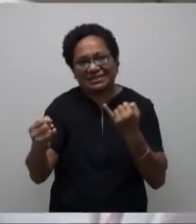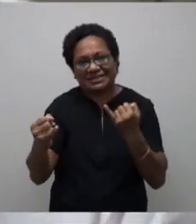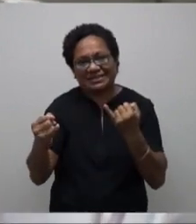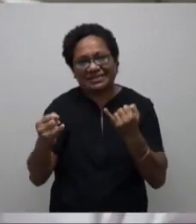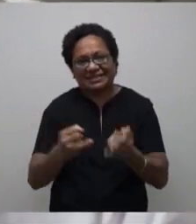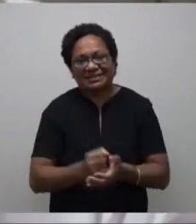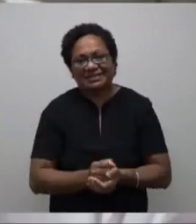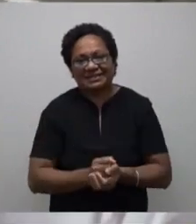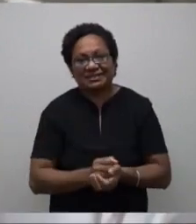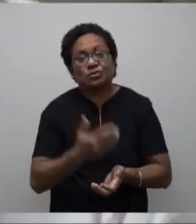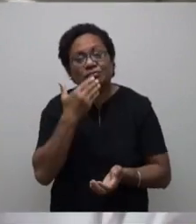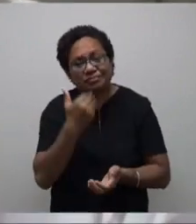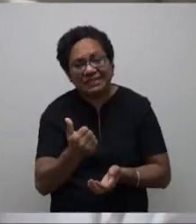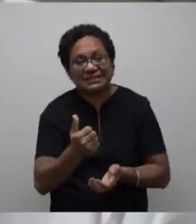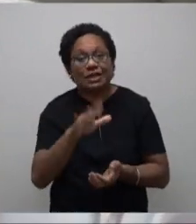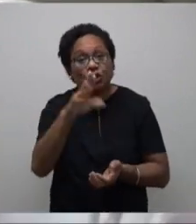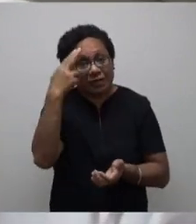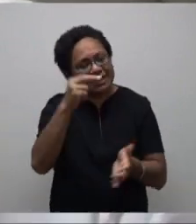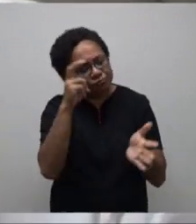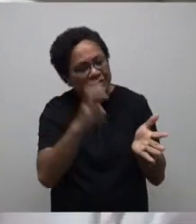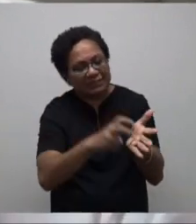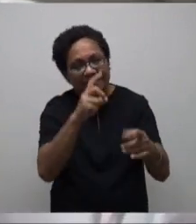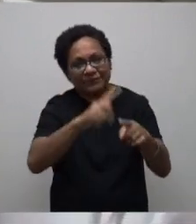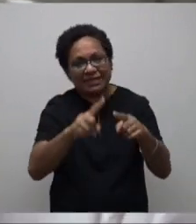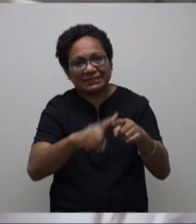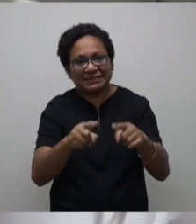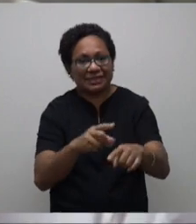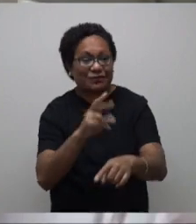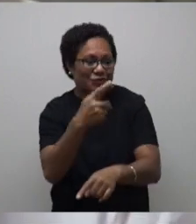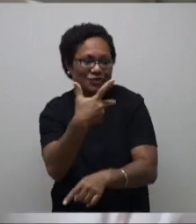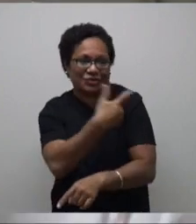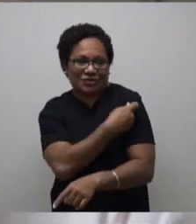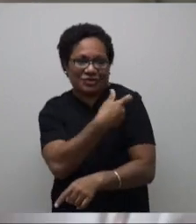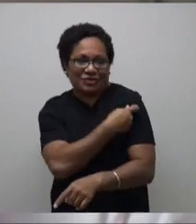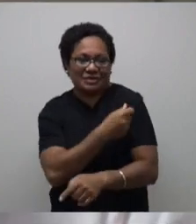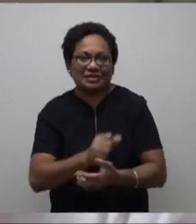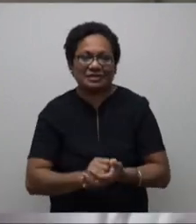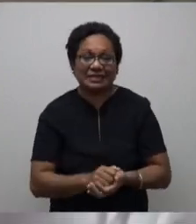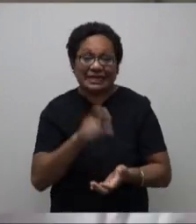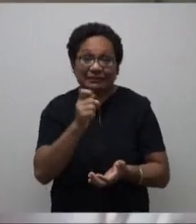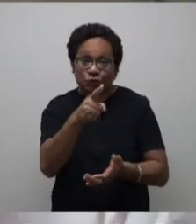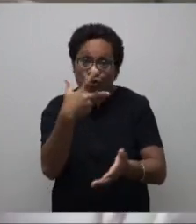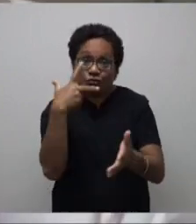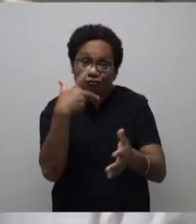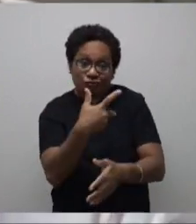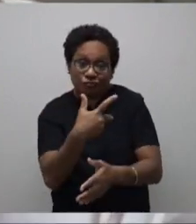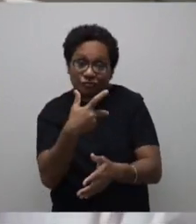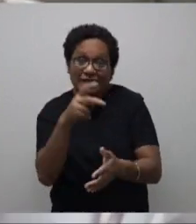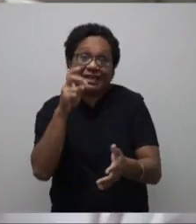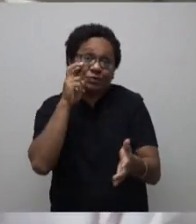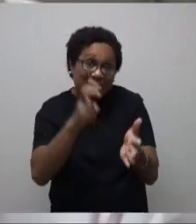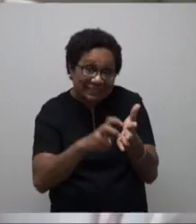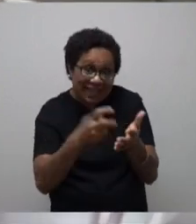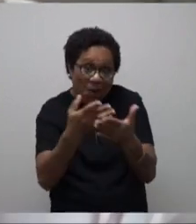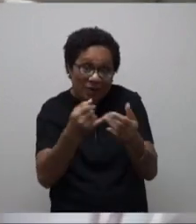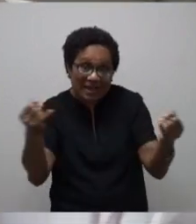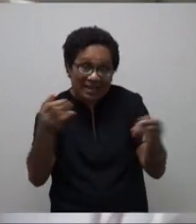register to be vaccinated. If you register beforehand, you will not spend as much time in the queue when it is your turn to be